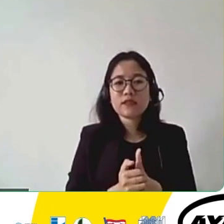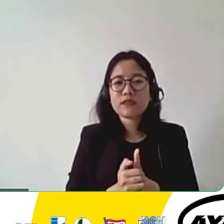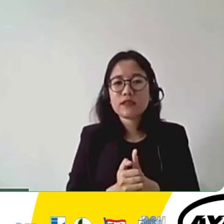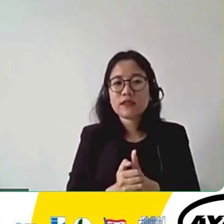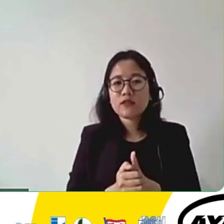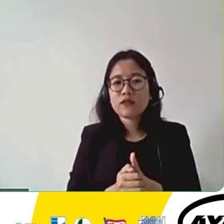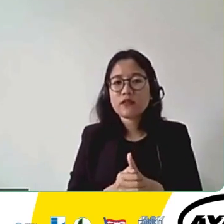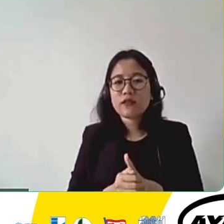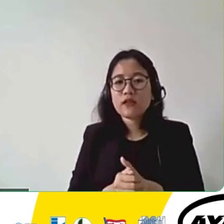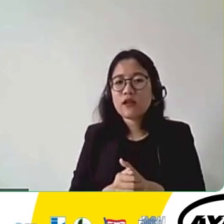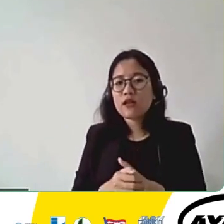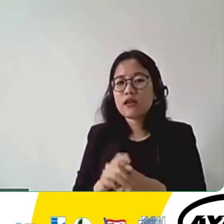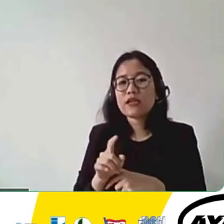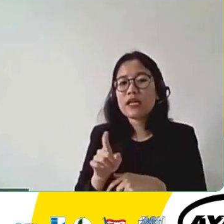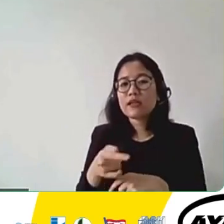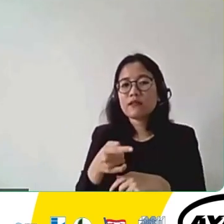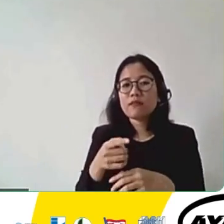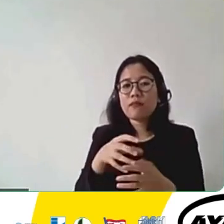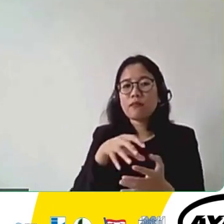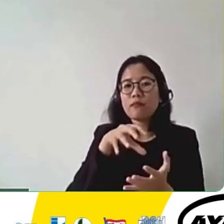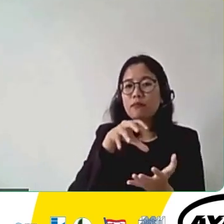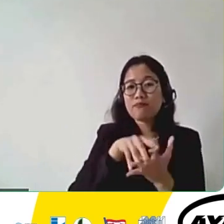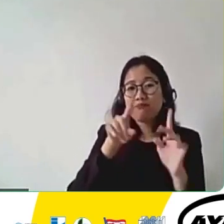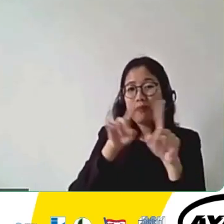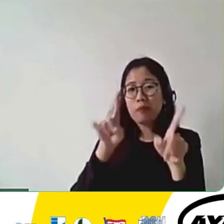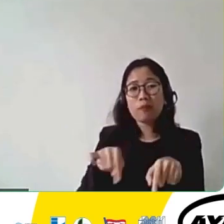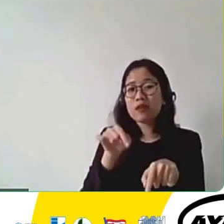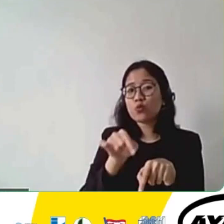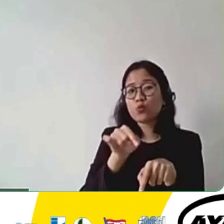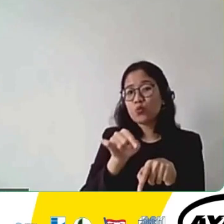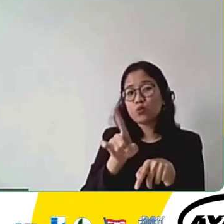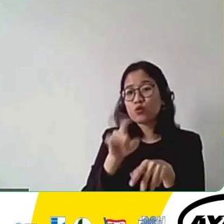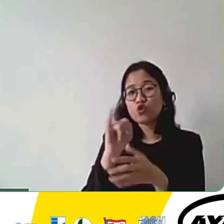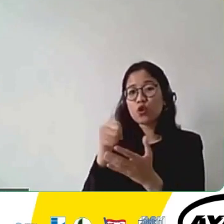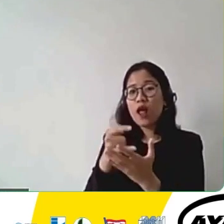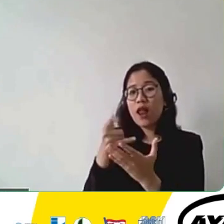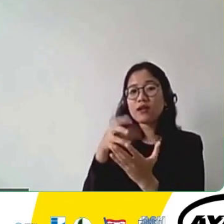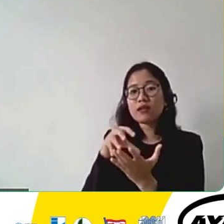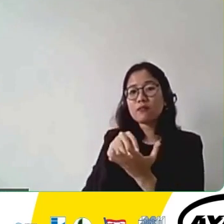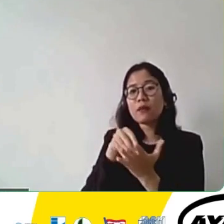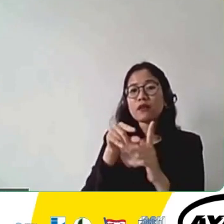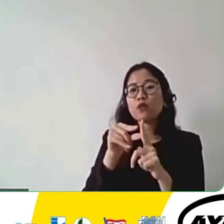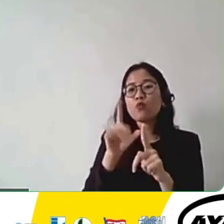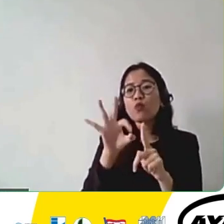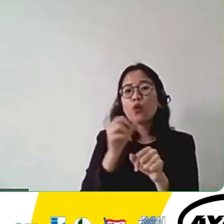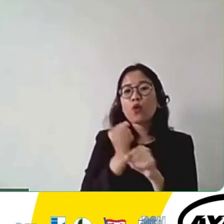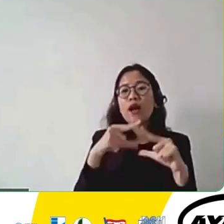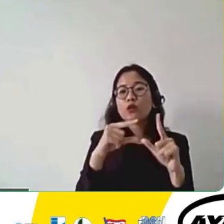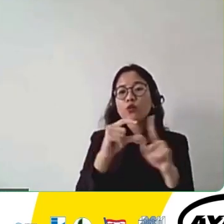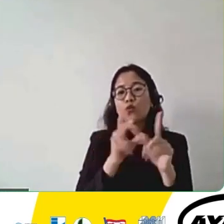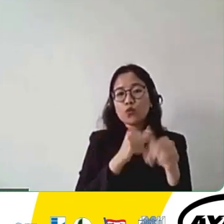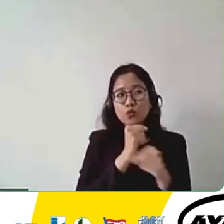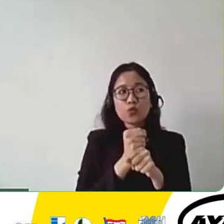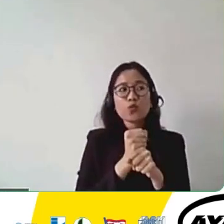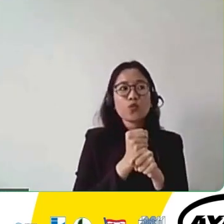38.5% lung function impairment among host 5 in Pulau Gadung industrial area. And when we